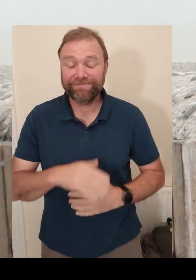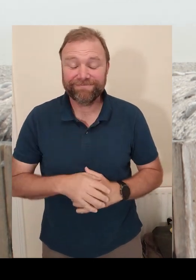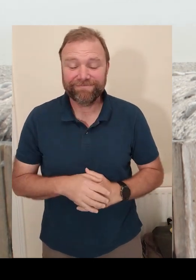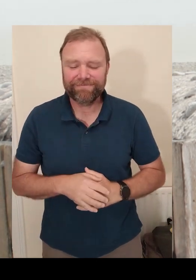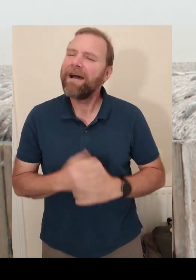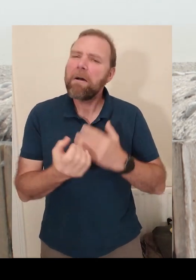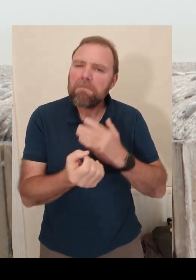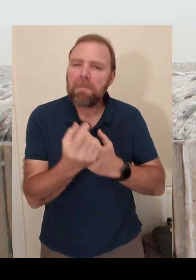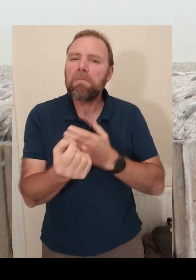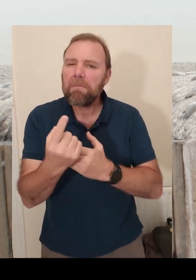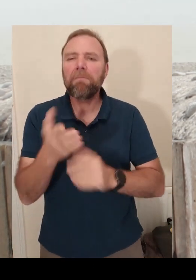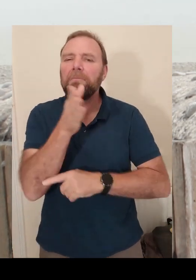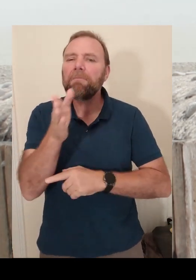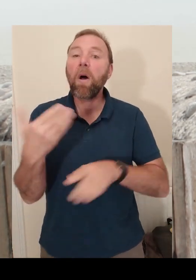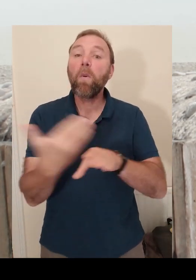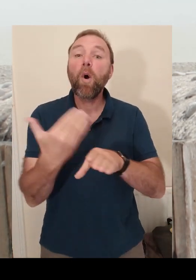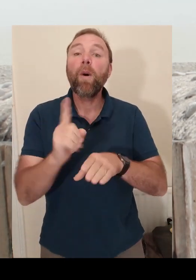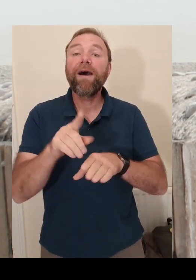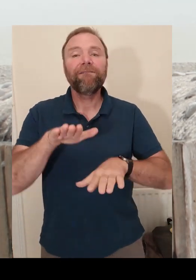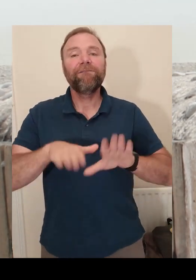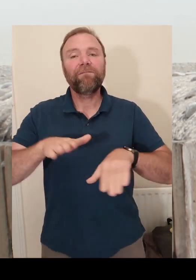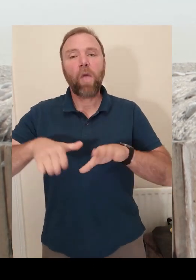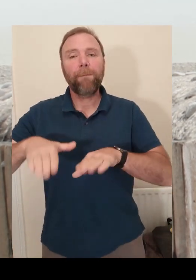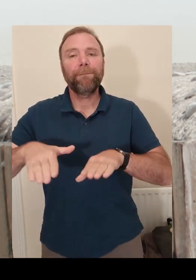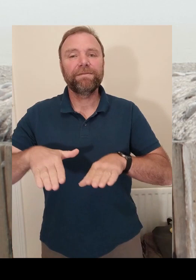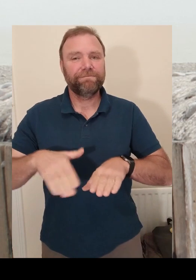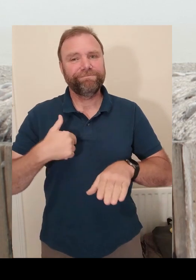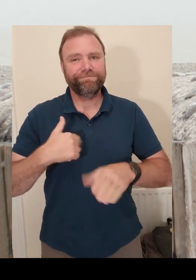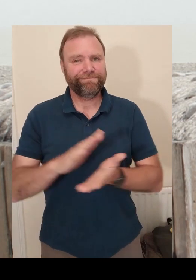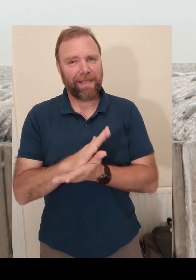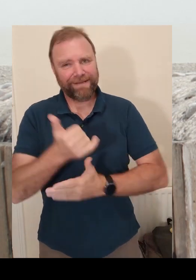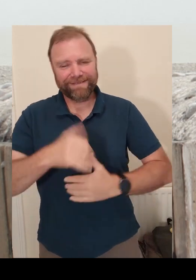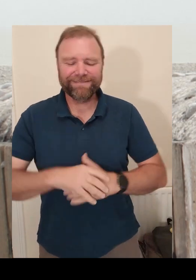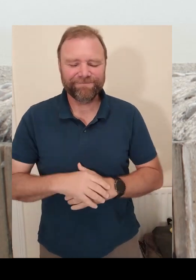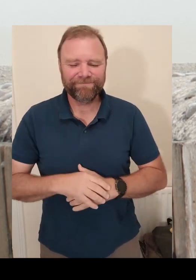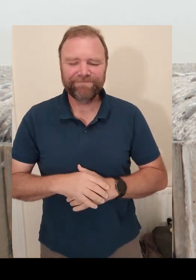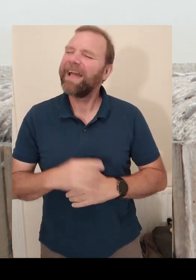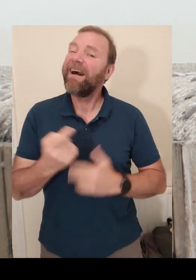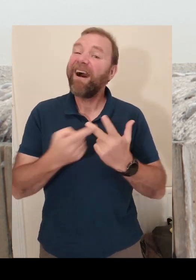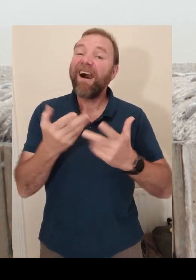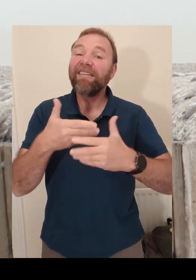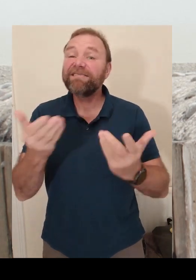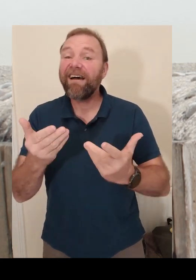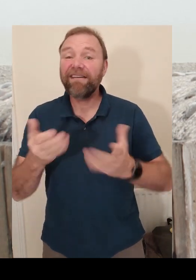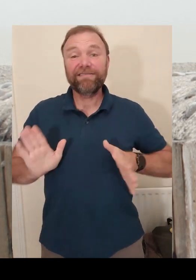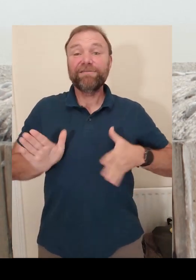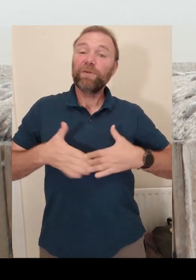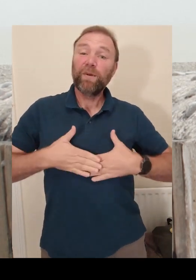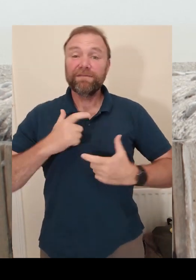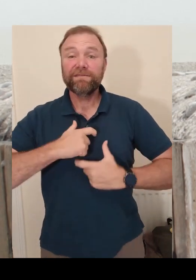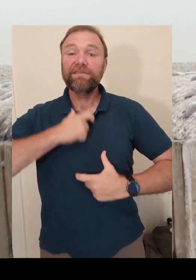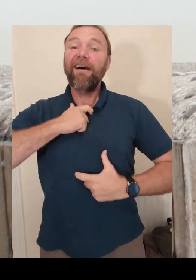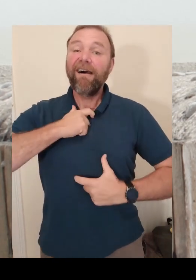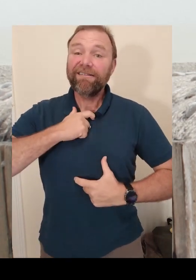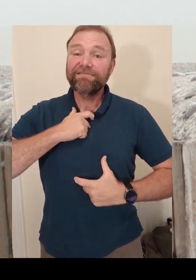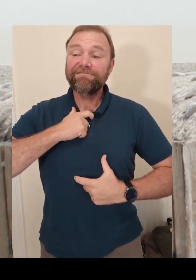bored. Every now and again I get to wear my flip-flops to work, which is really nice. And then on another